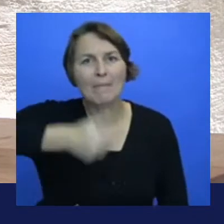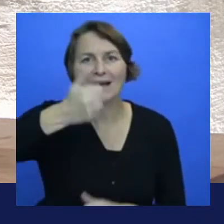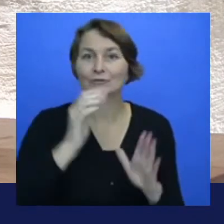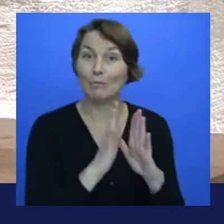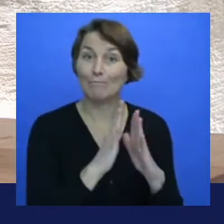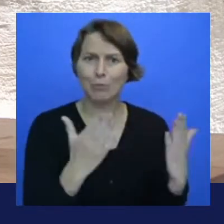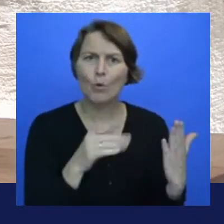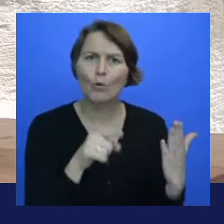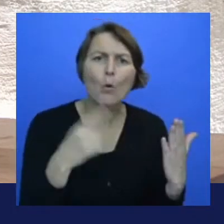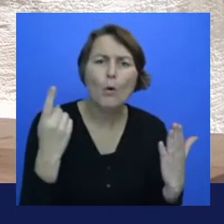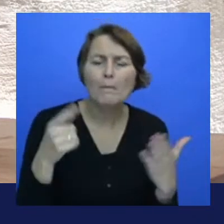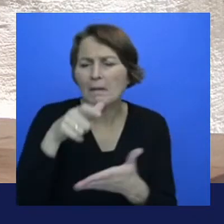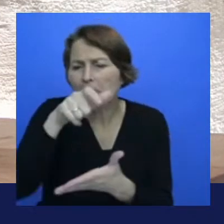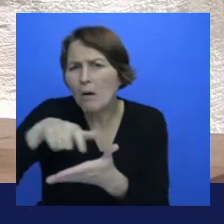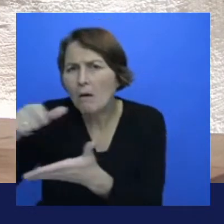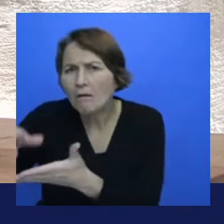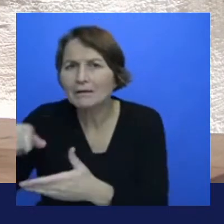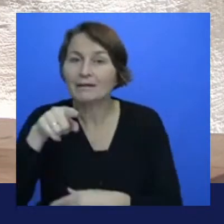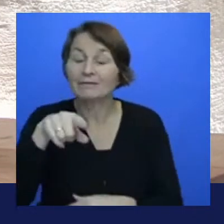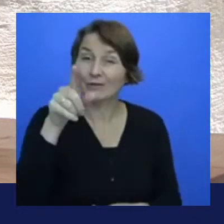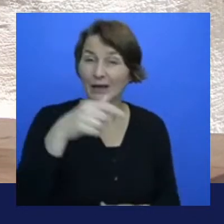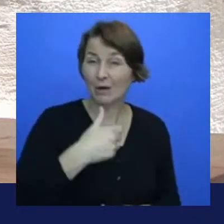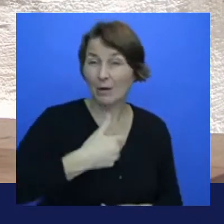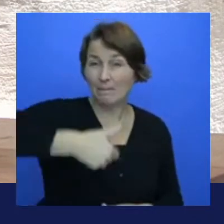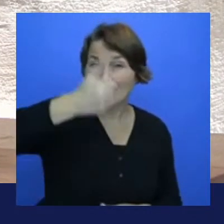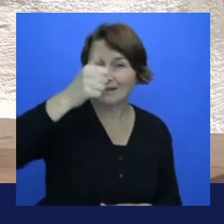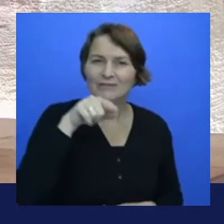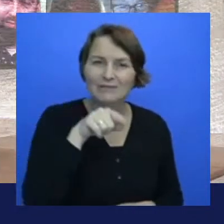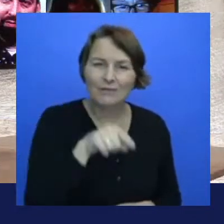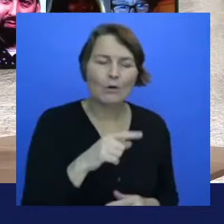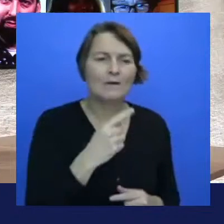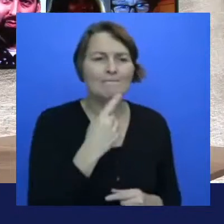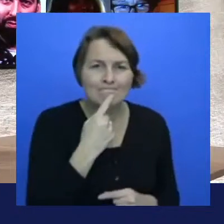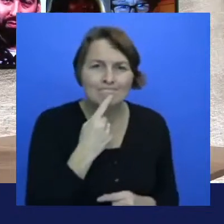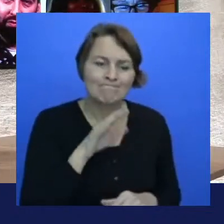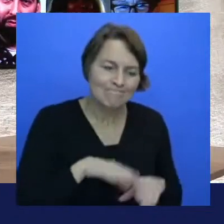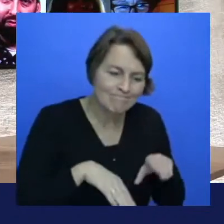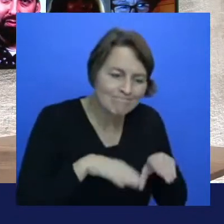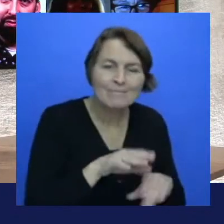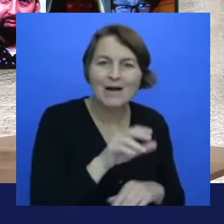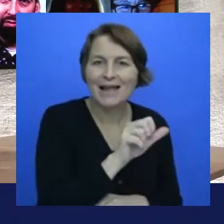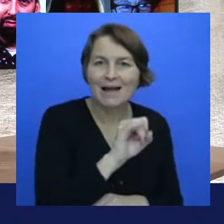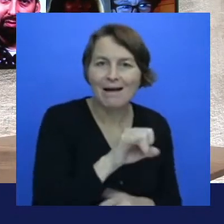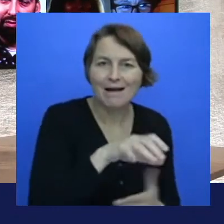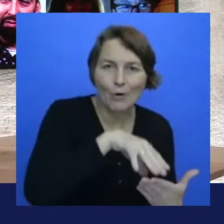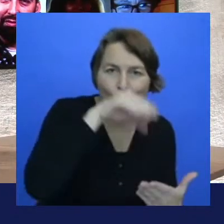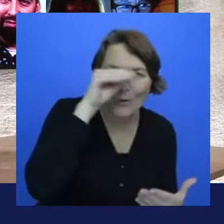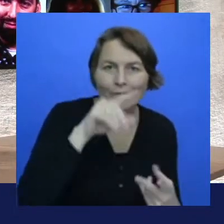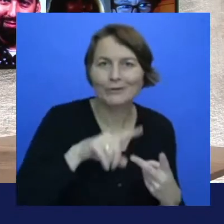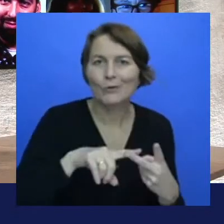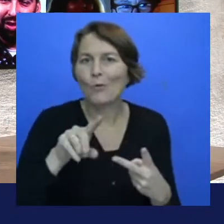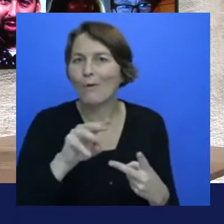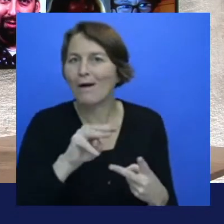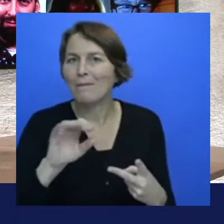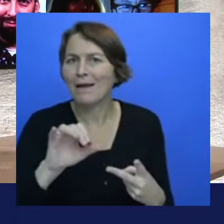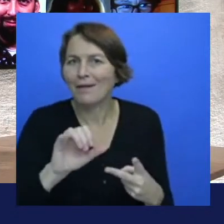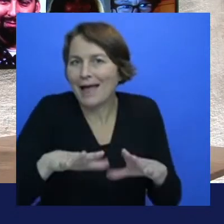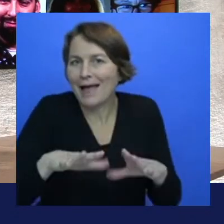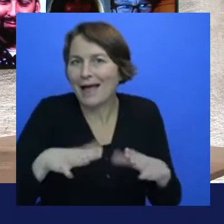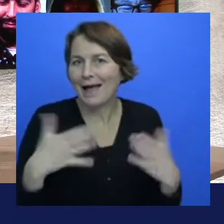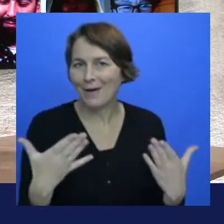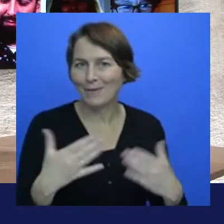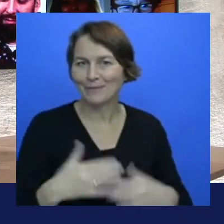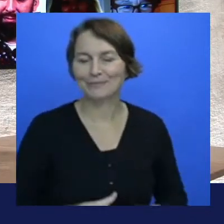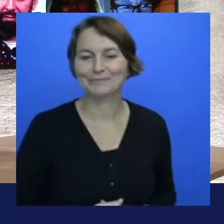and ML? Veronica and Marion, those questions are for both of you. I can try to answer this question. I actually